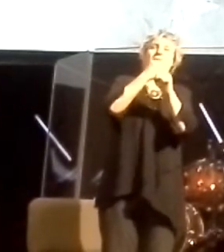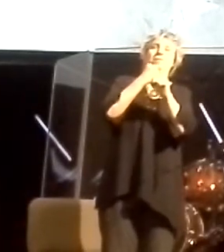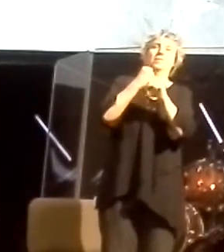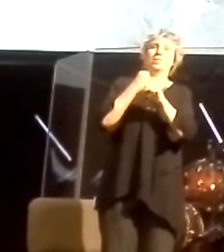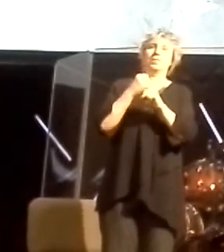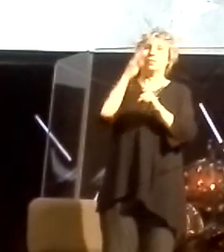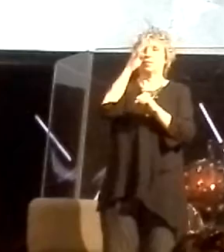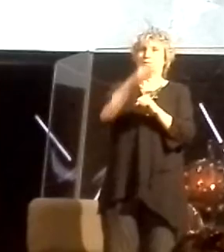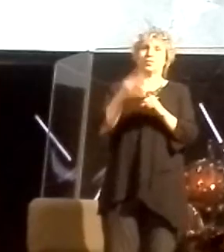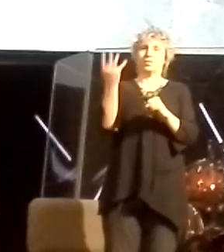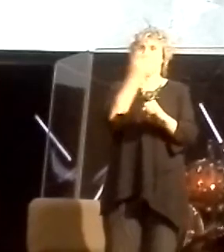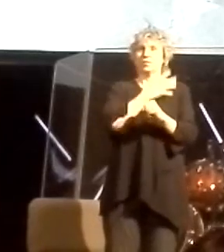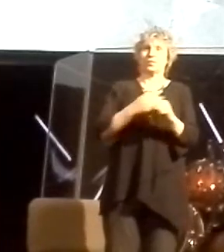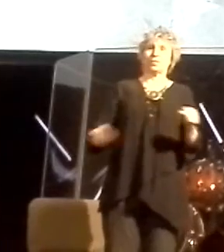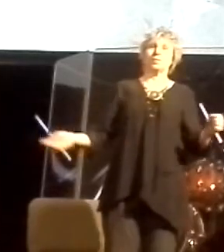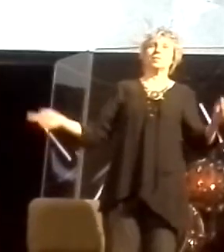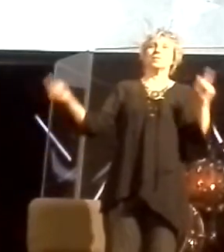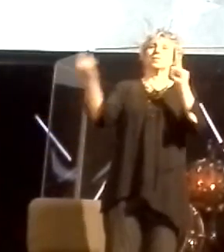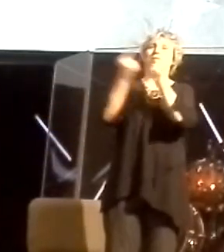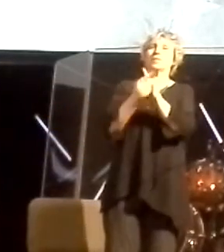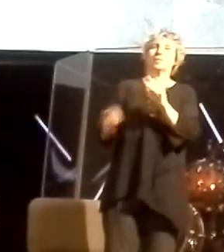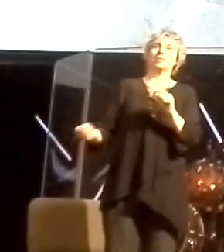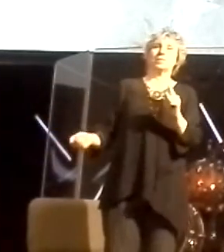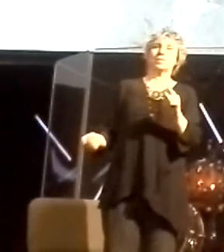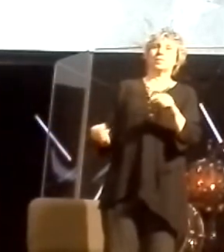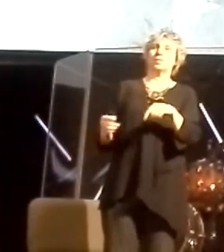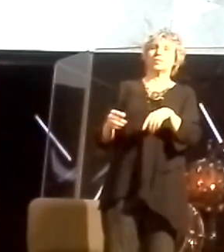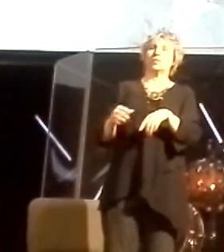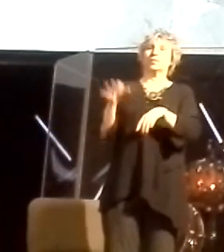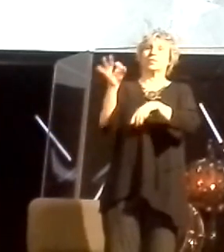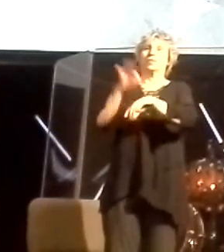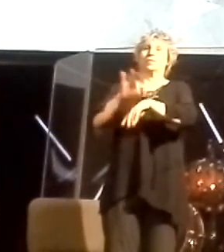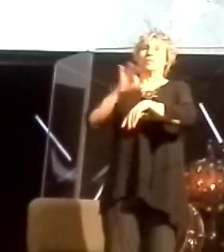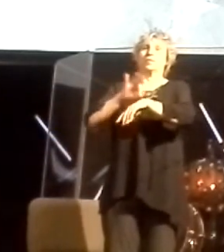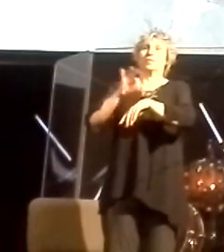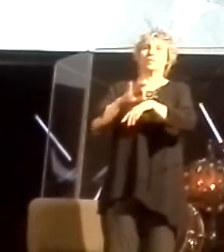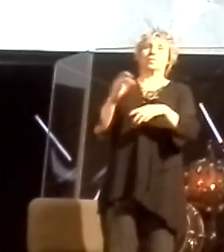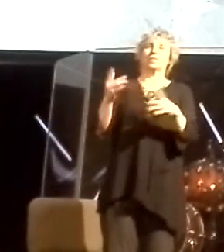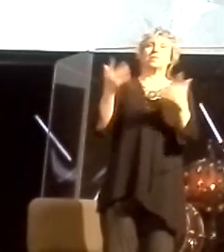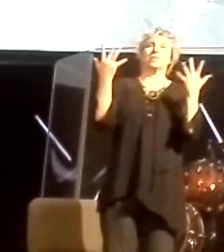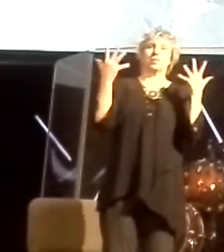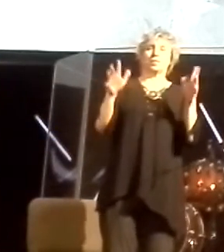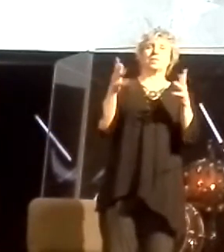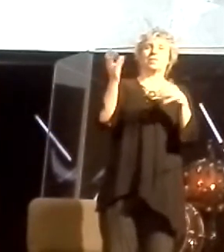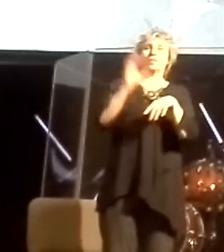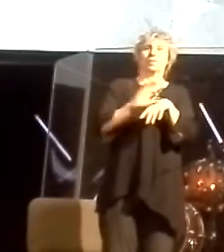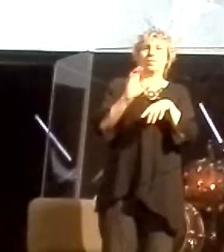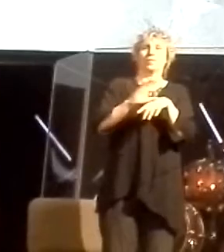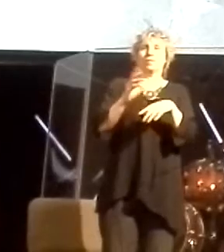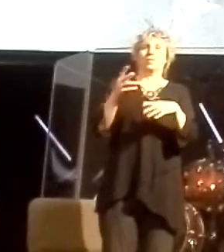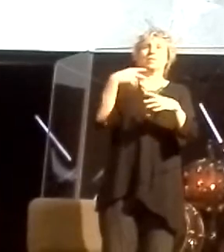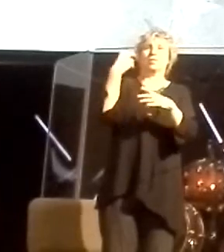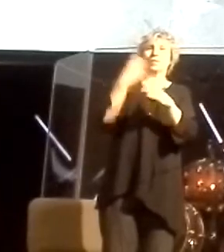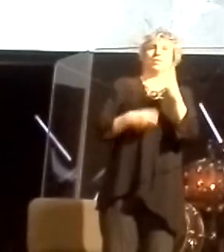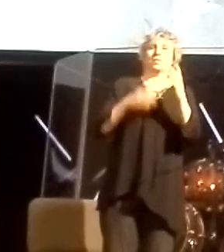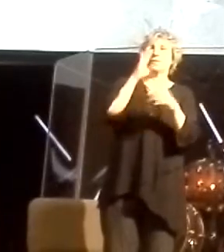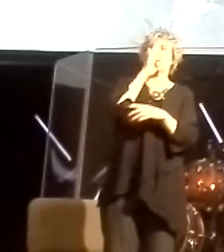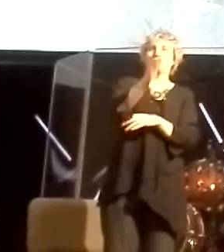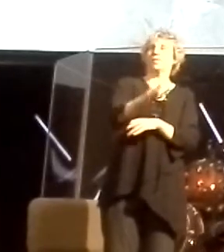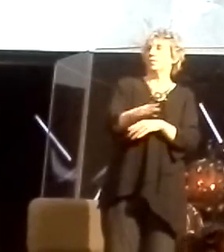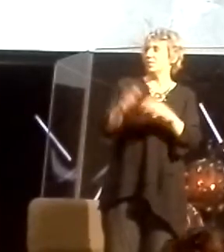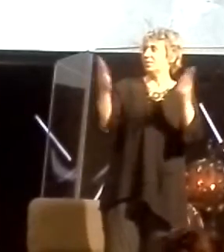met my fiancee, Deanna, and she used to sell heroin, and I was her client. She started going to church and is now sober. Her sobriety inspired me.